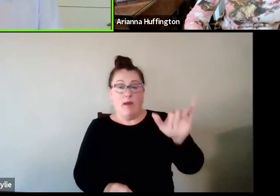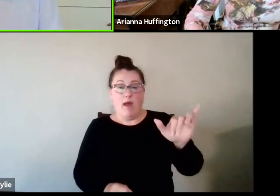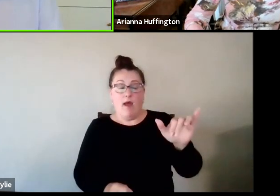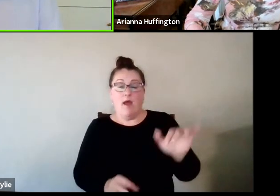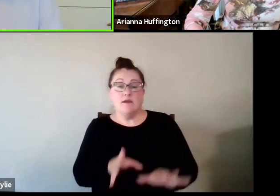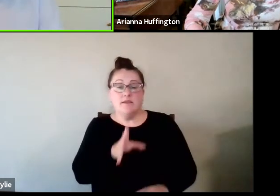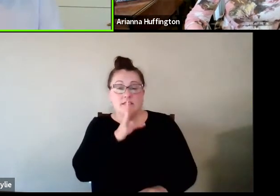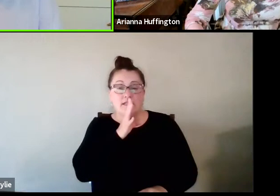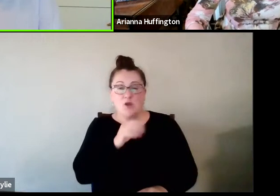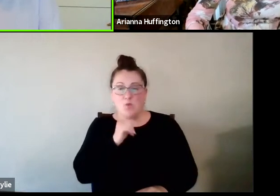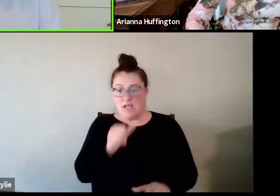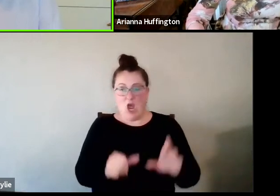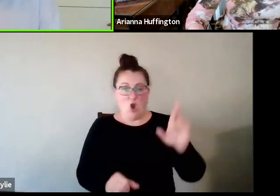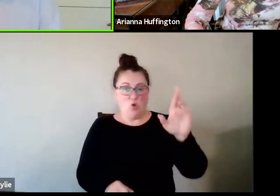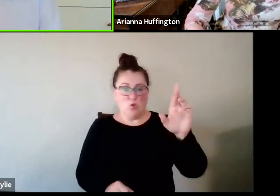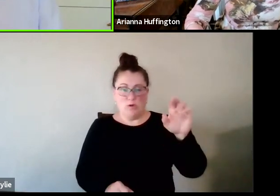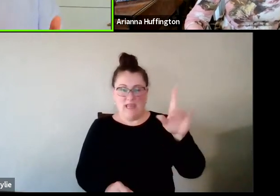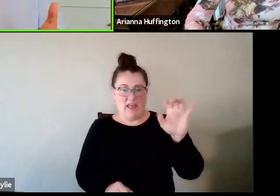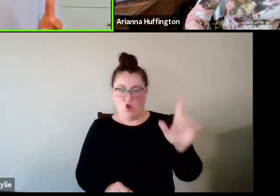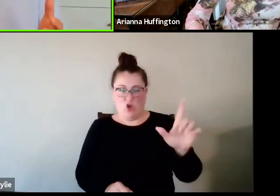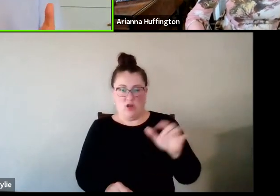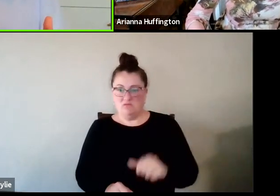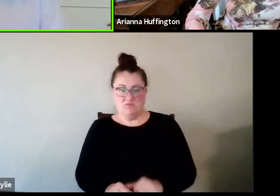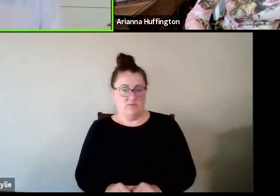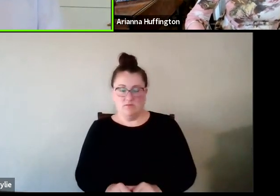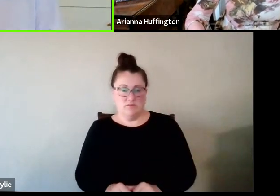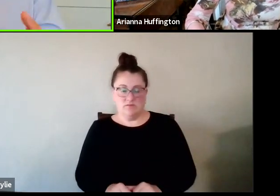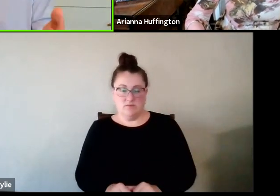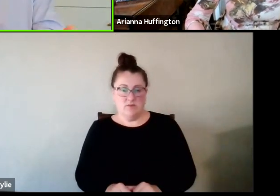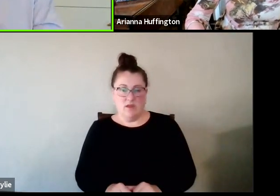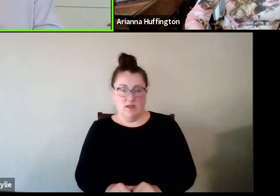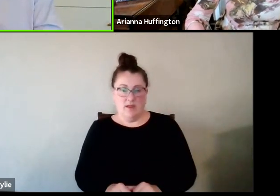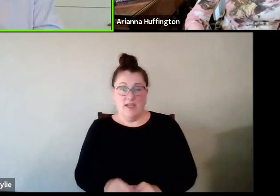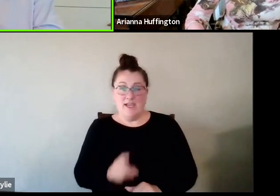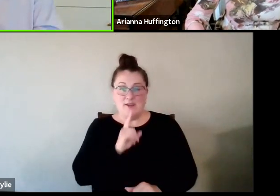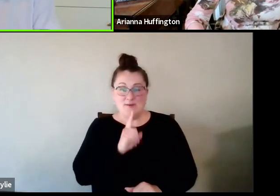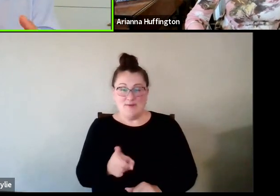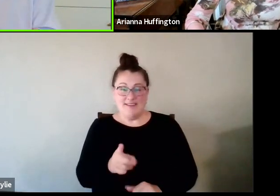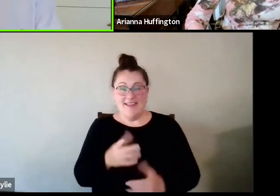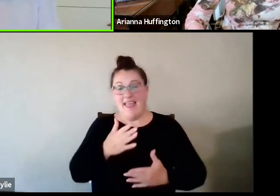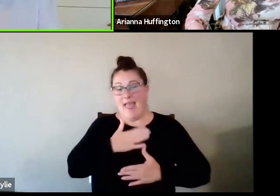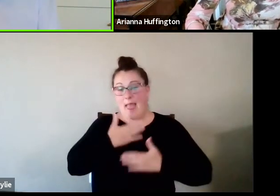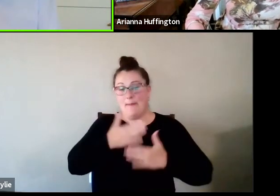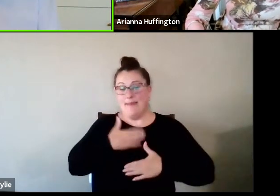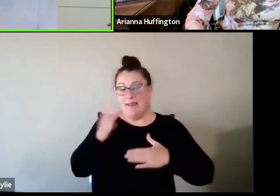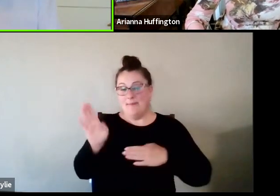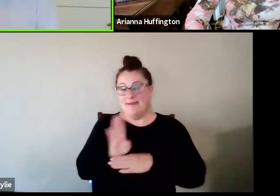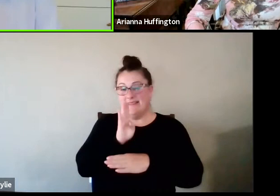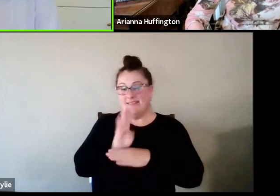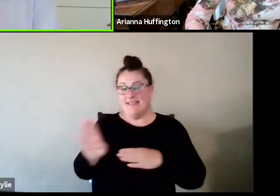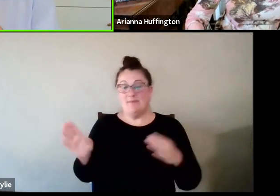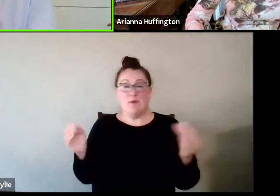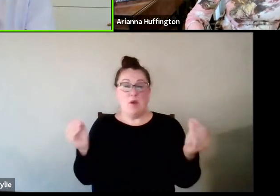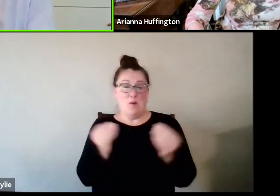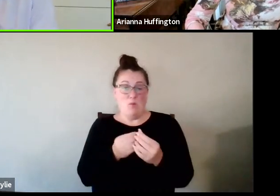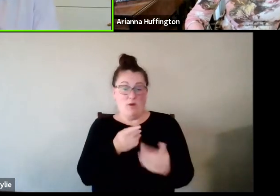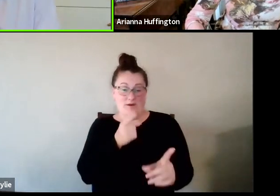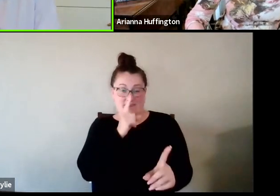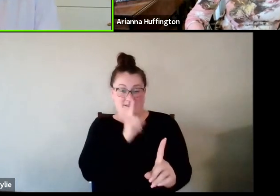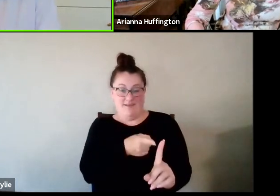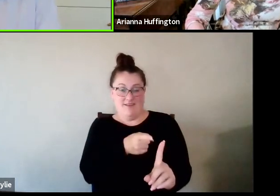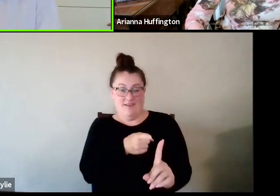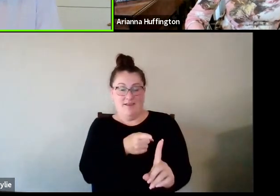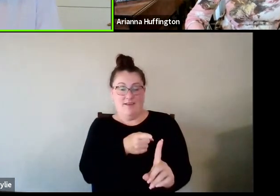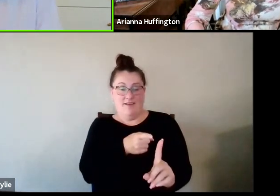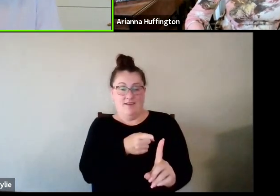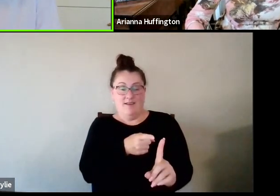actually not a retailer, right? We're actually in the happiness business, but more precisely, we said, we're in the business